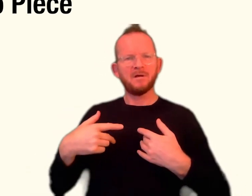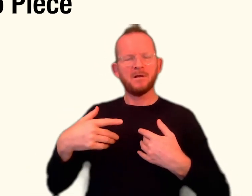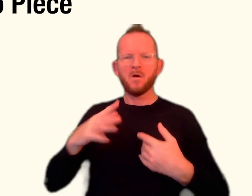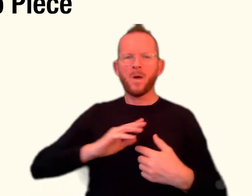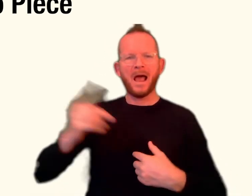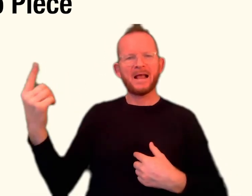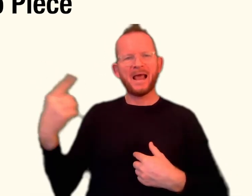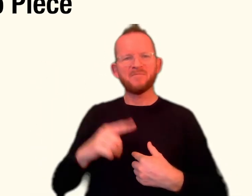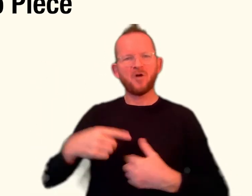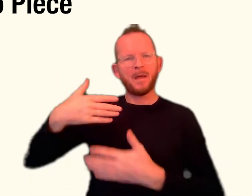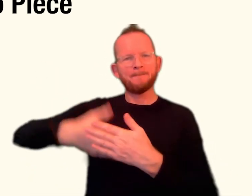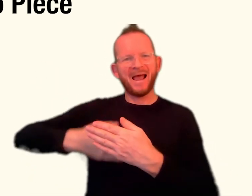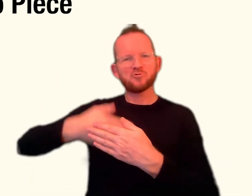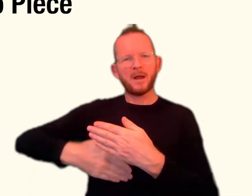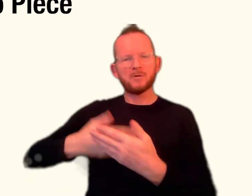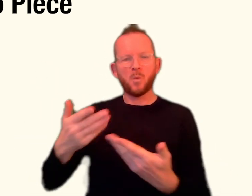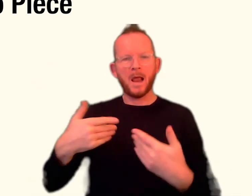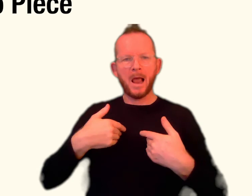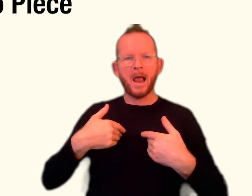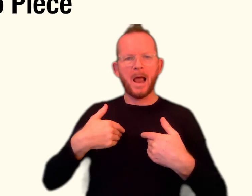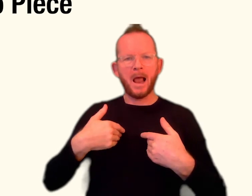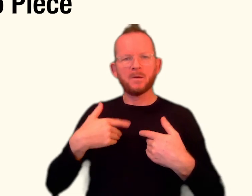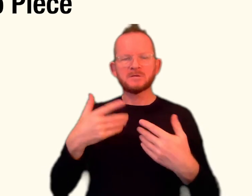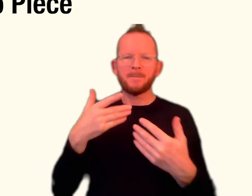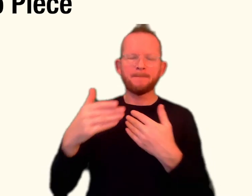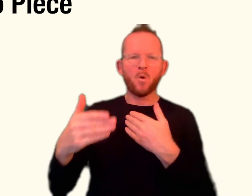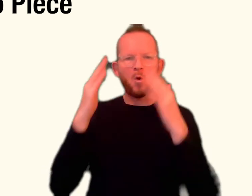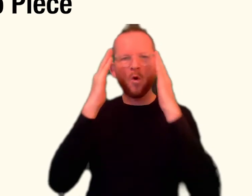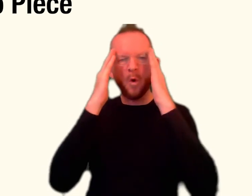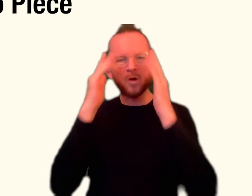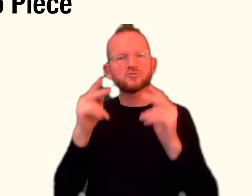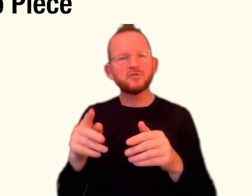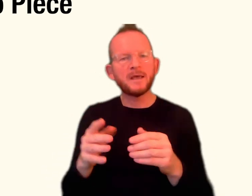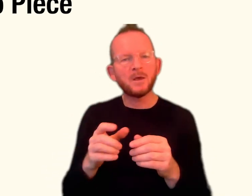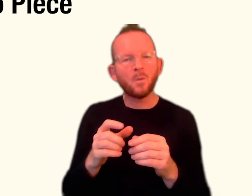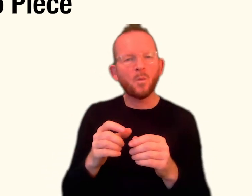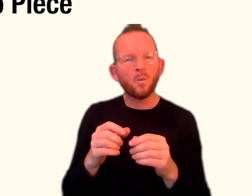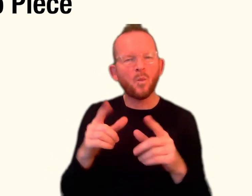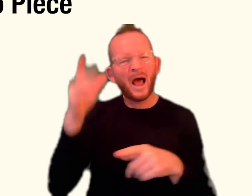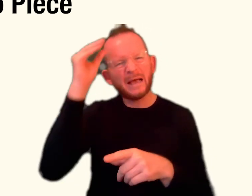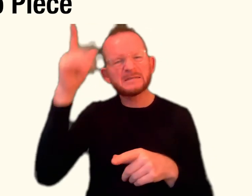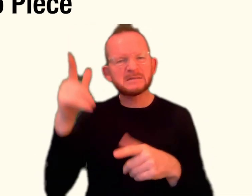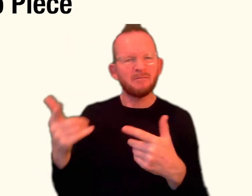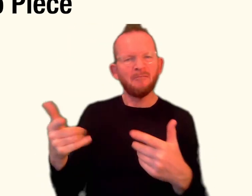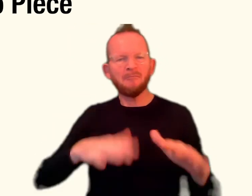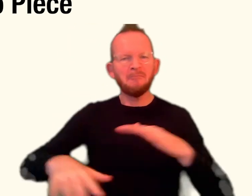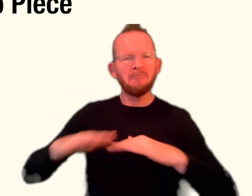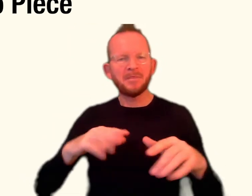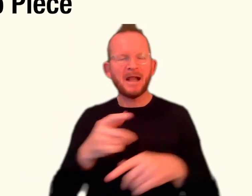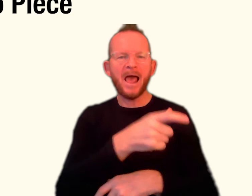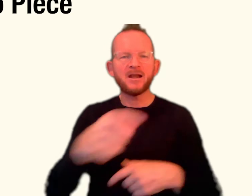a background where I was a bit more streetwise than anyone else. But my big